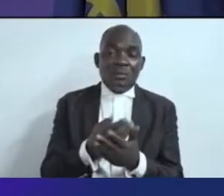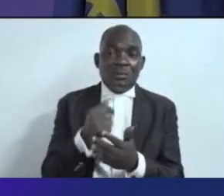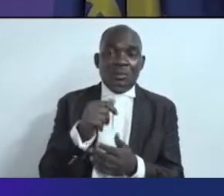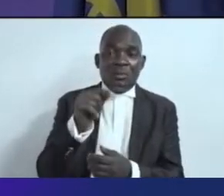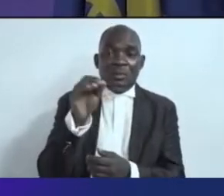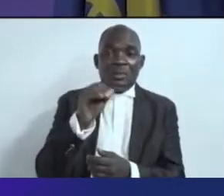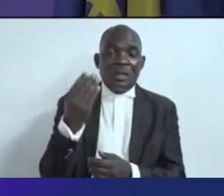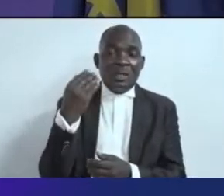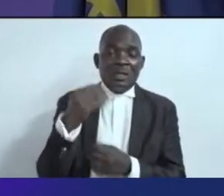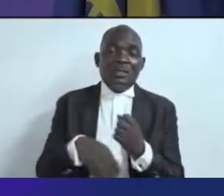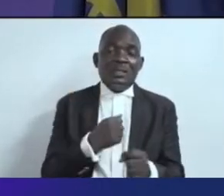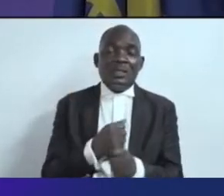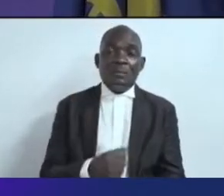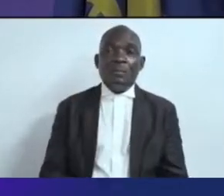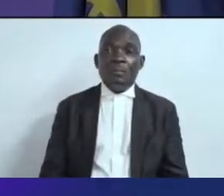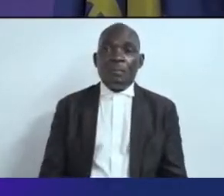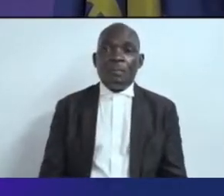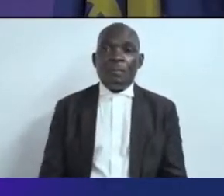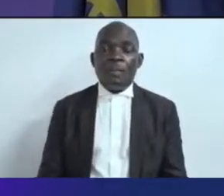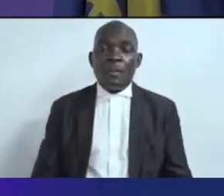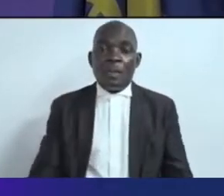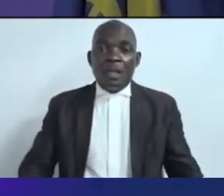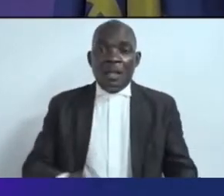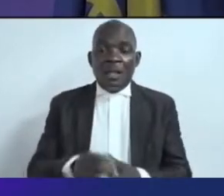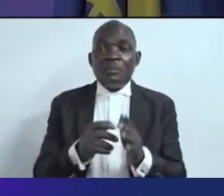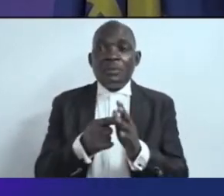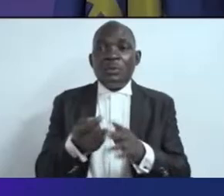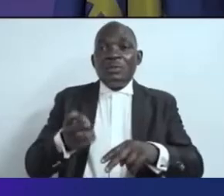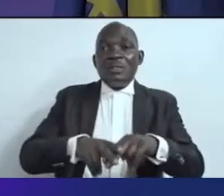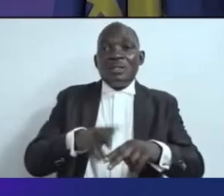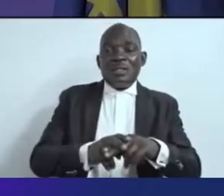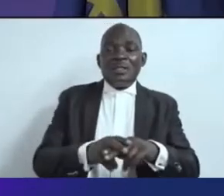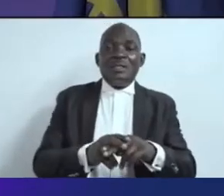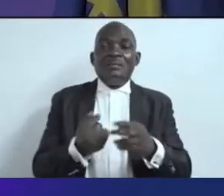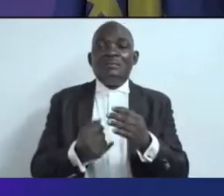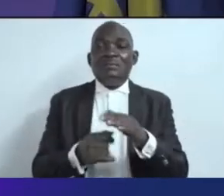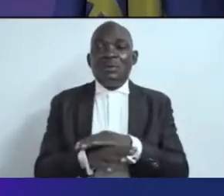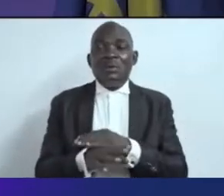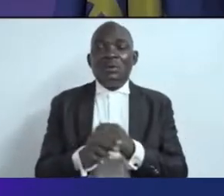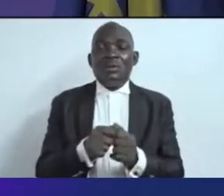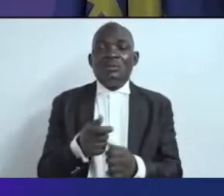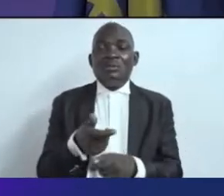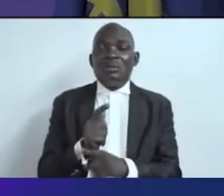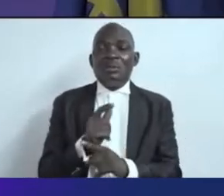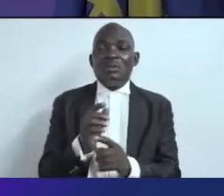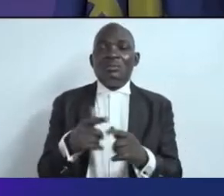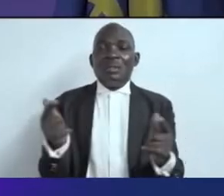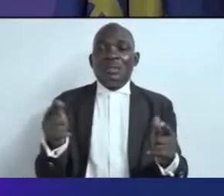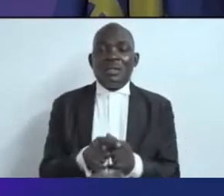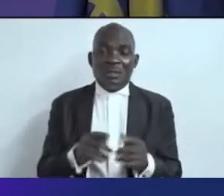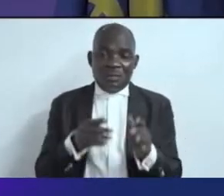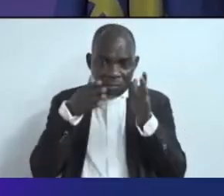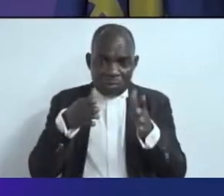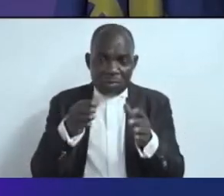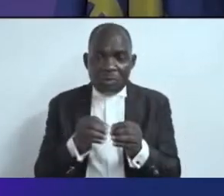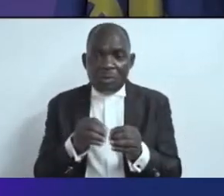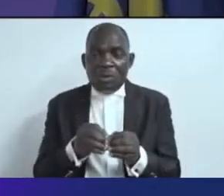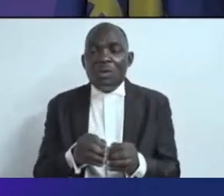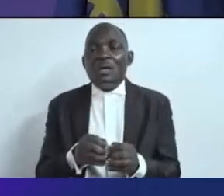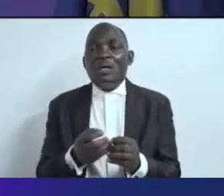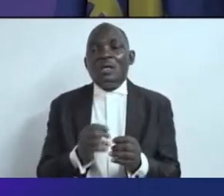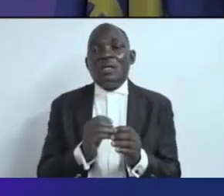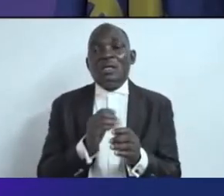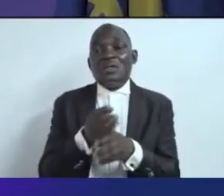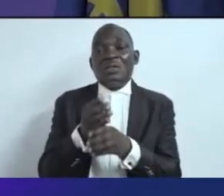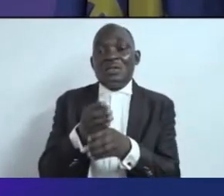in August 2023, reflecting increased defaults from large borrowers and highlighting that elevated credit